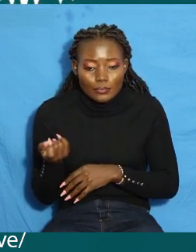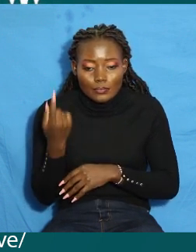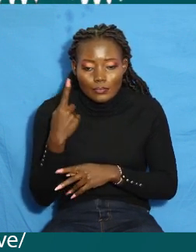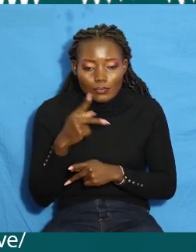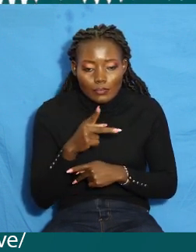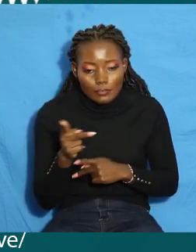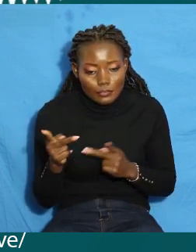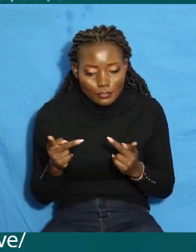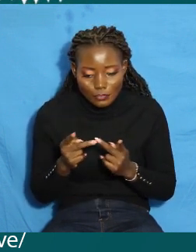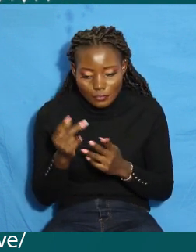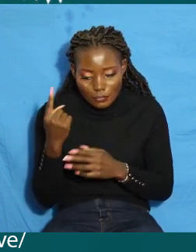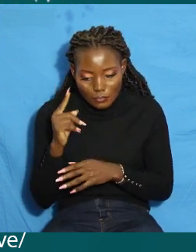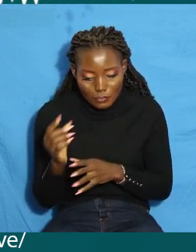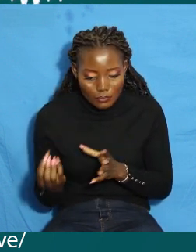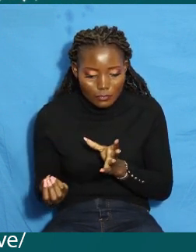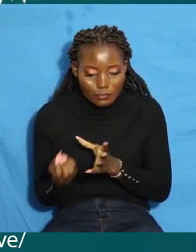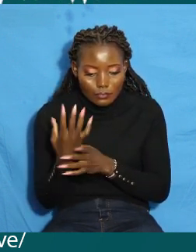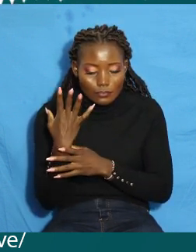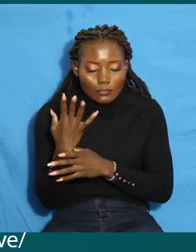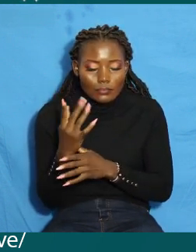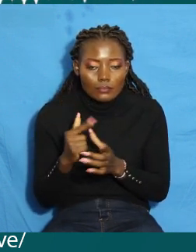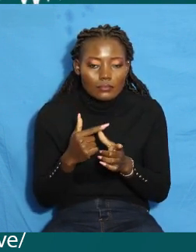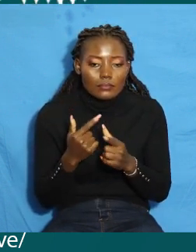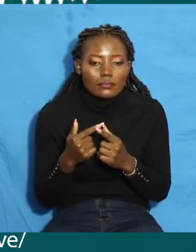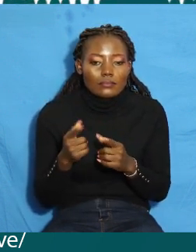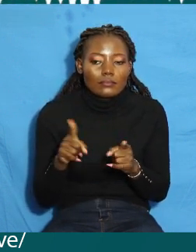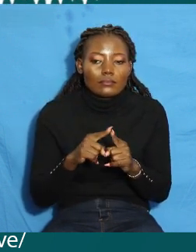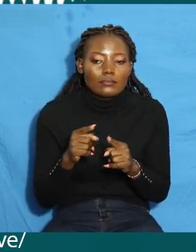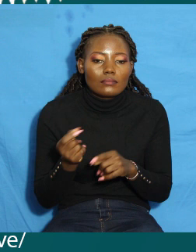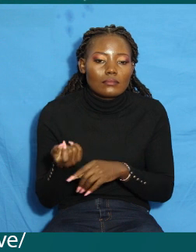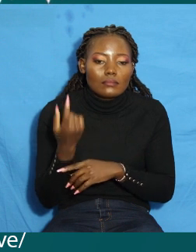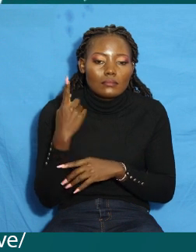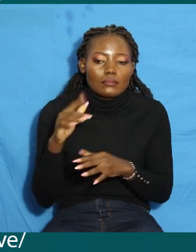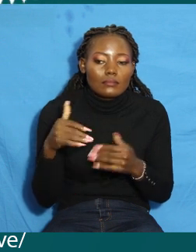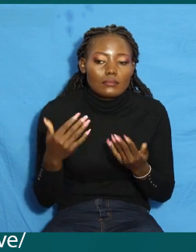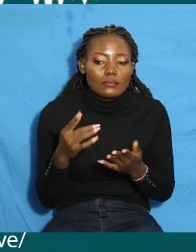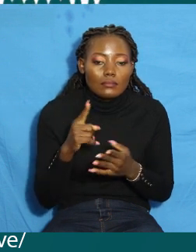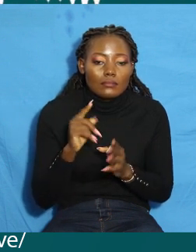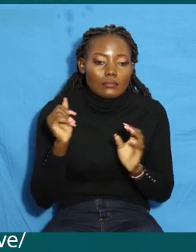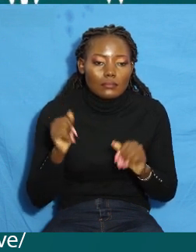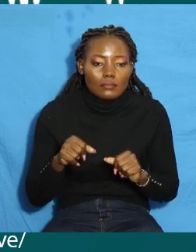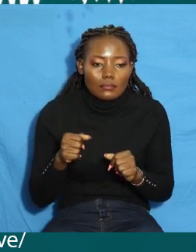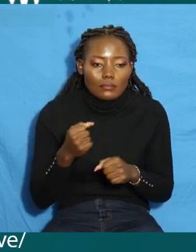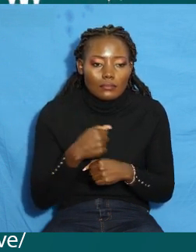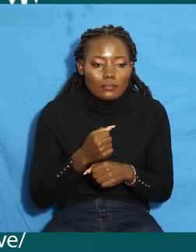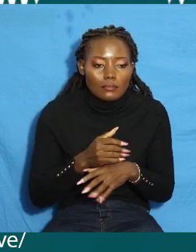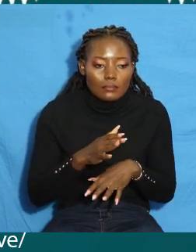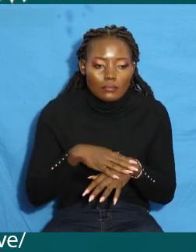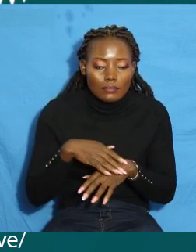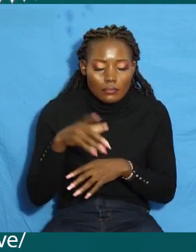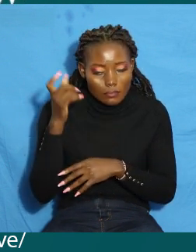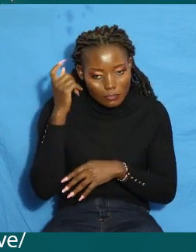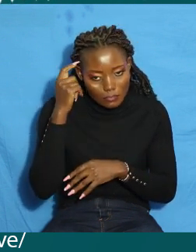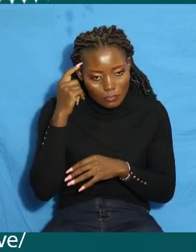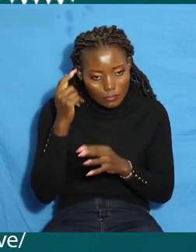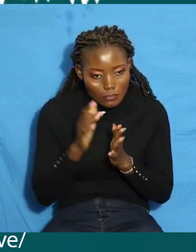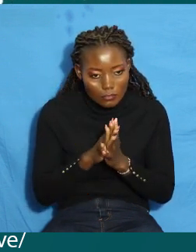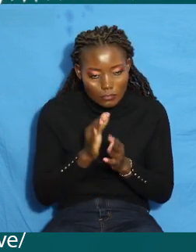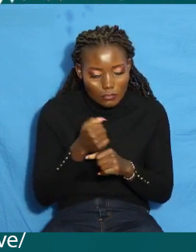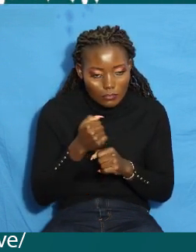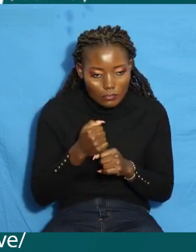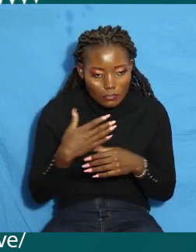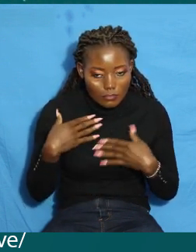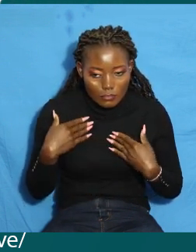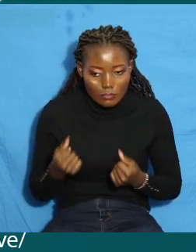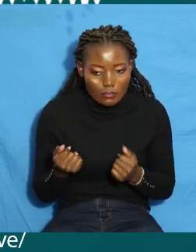process of growing a healthy plant, then you will also understand how you can work on your mind and make it healthy